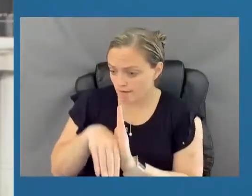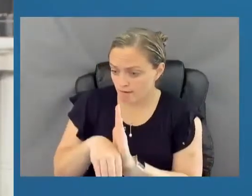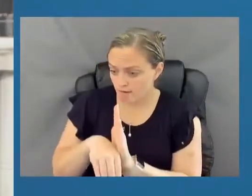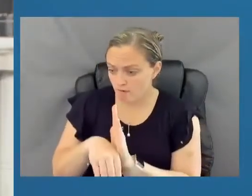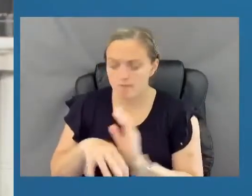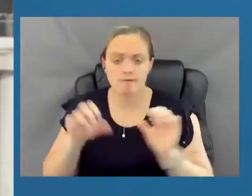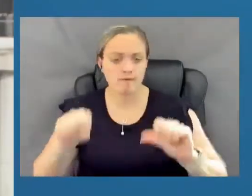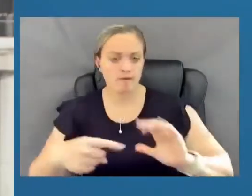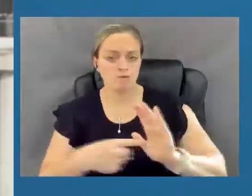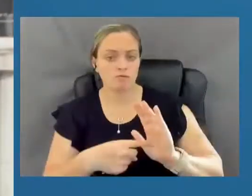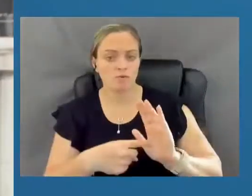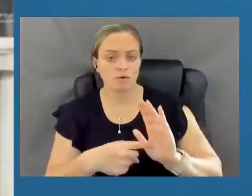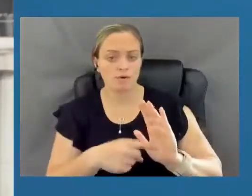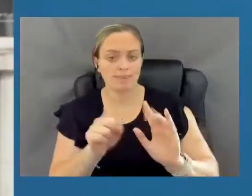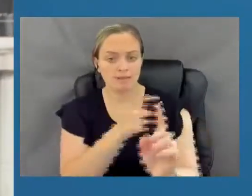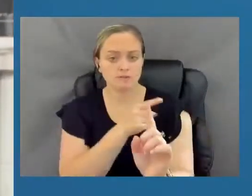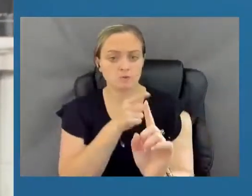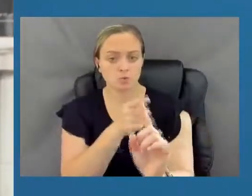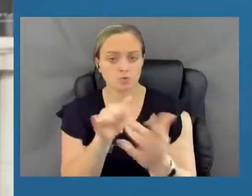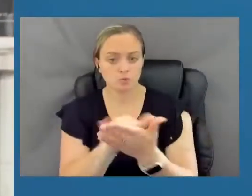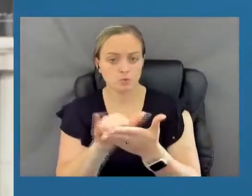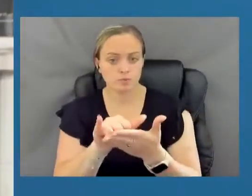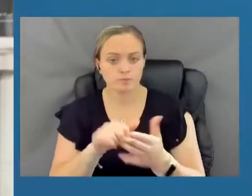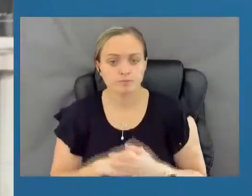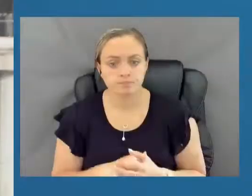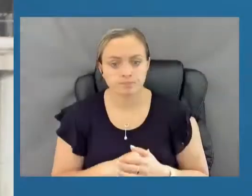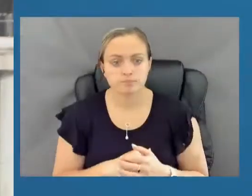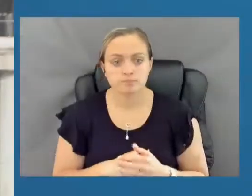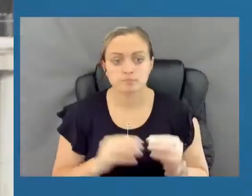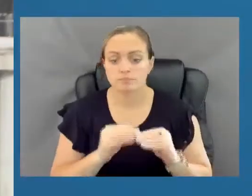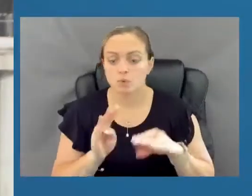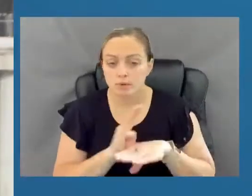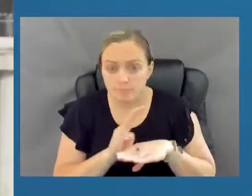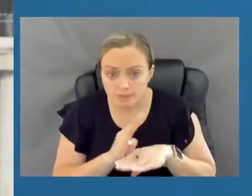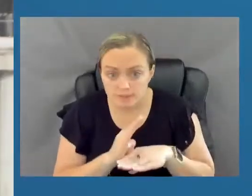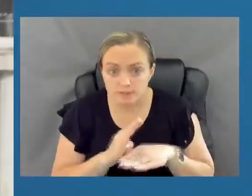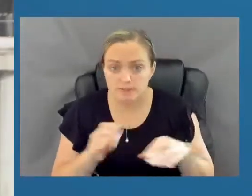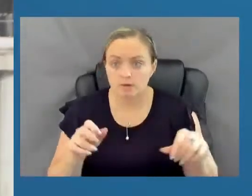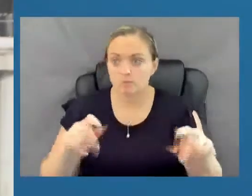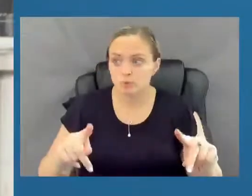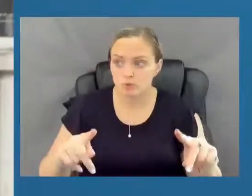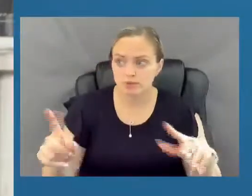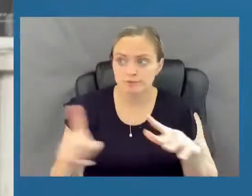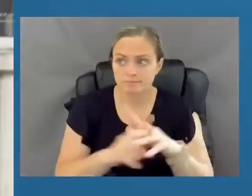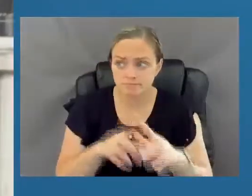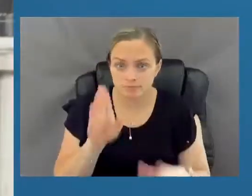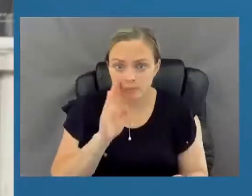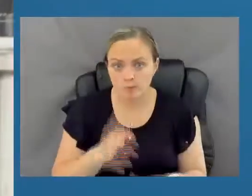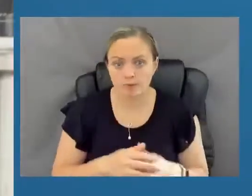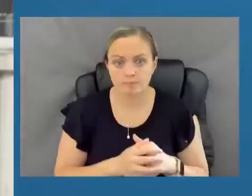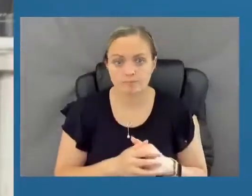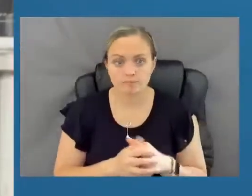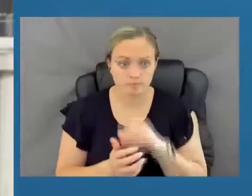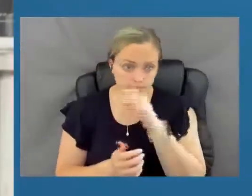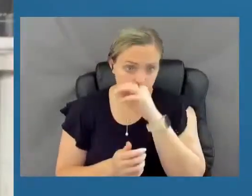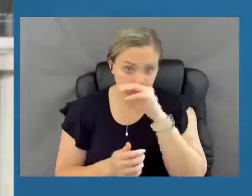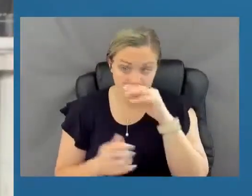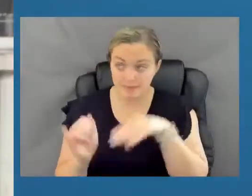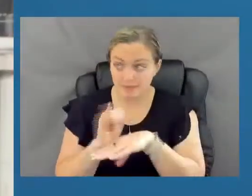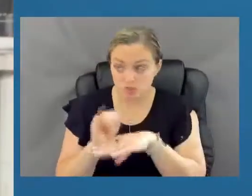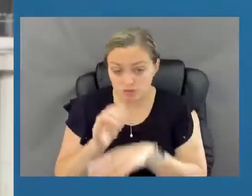we're trying to accomplish here in New York. And more businesses and the opportunities that come with it. Because the industries of the